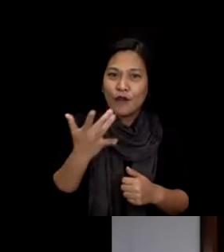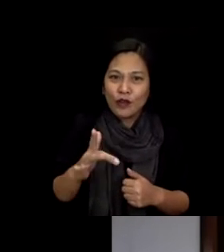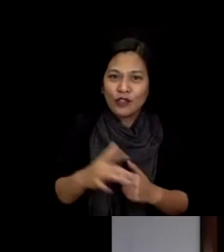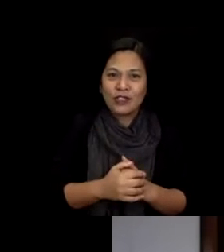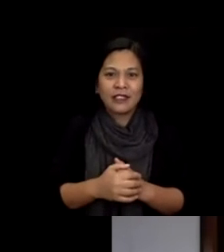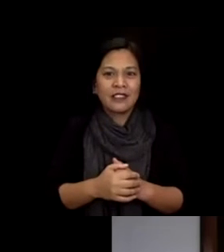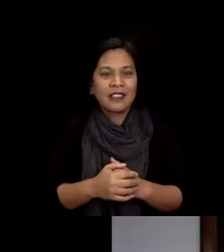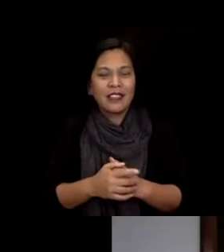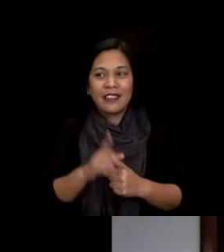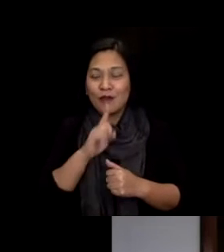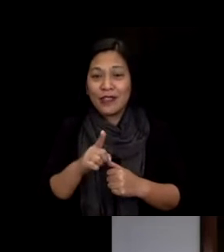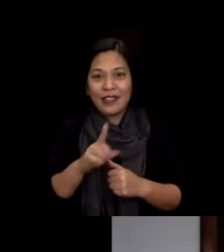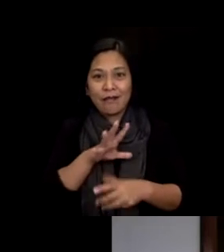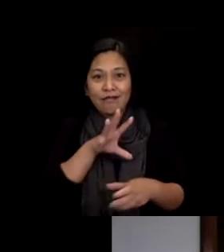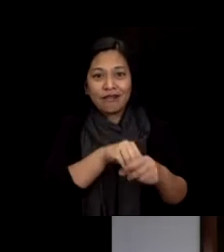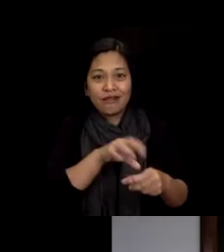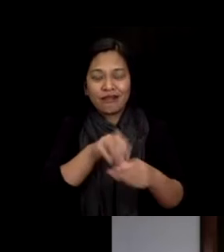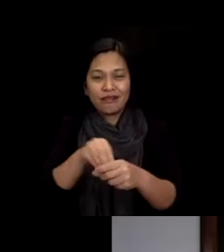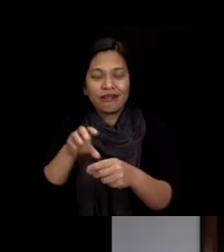bills for a while now working at festivals.